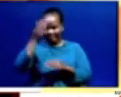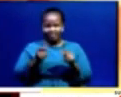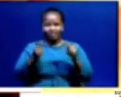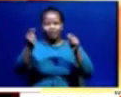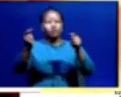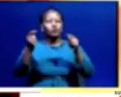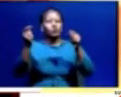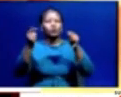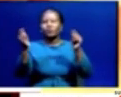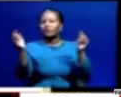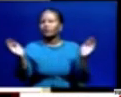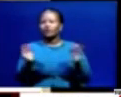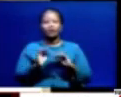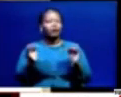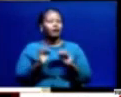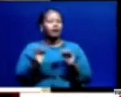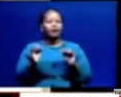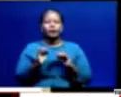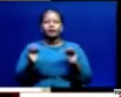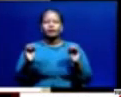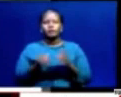budget.